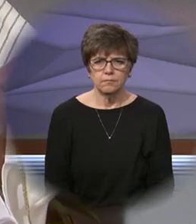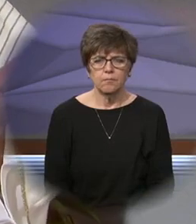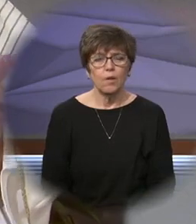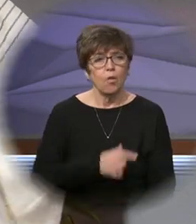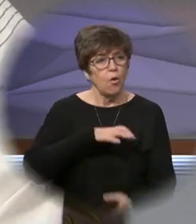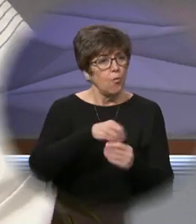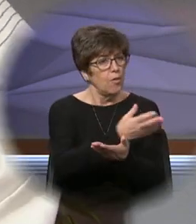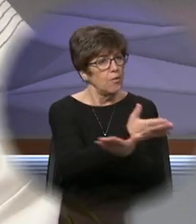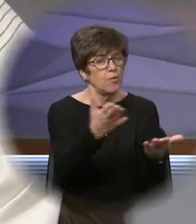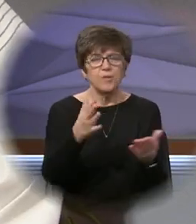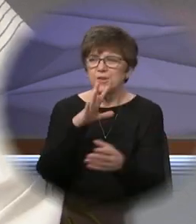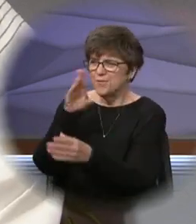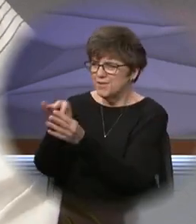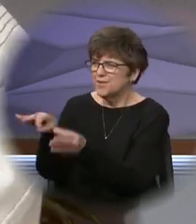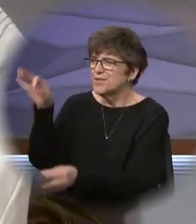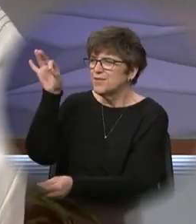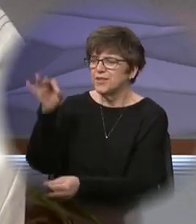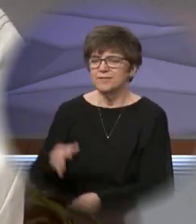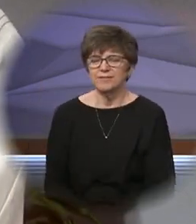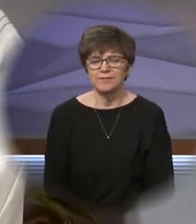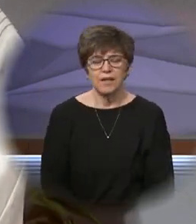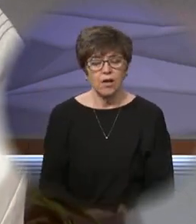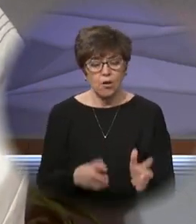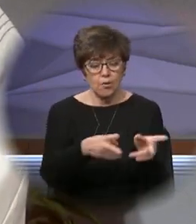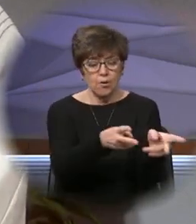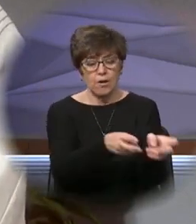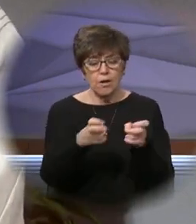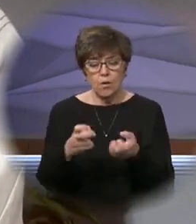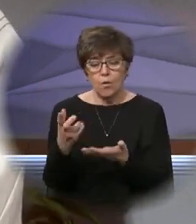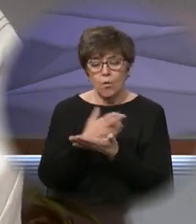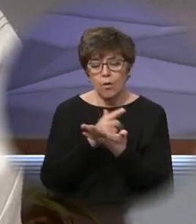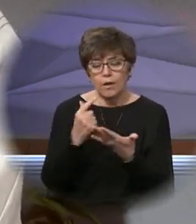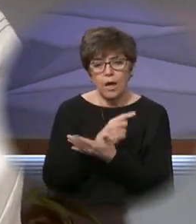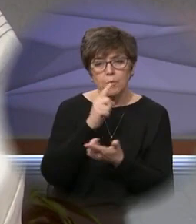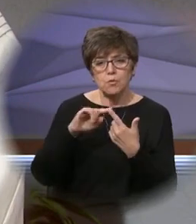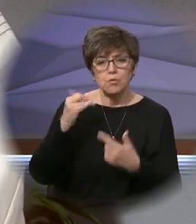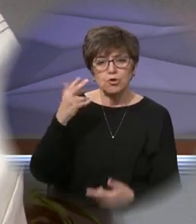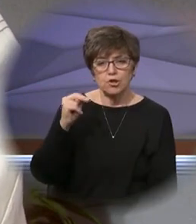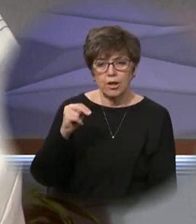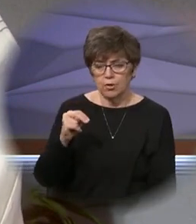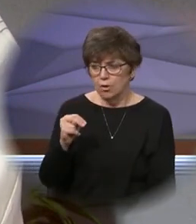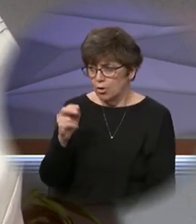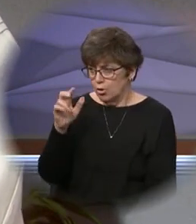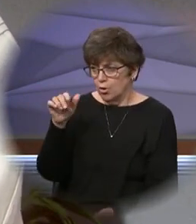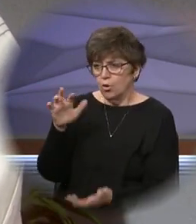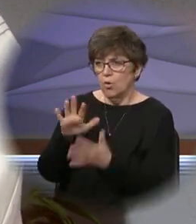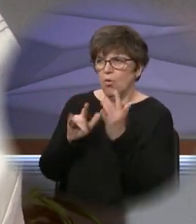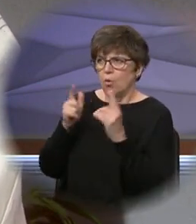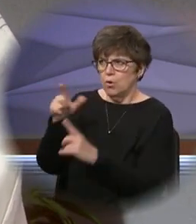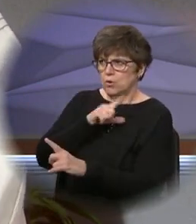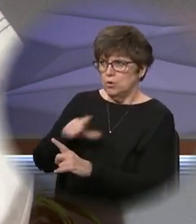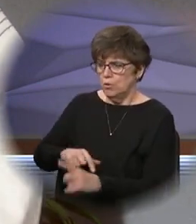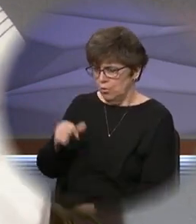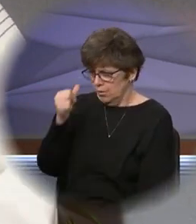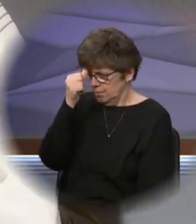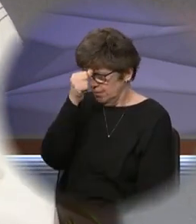The Lord be with you. And with your spirit. A reading from the Holy Gospel according to John. Glory to you, O Lord.